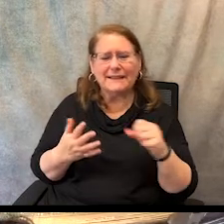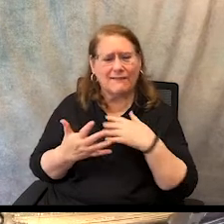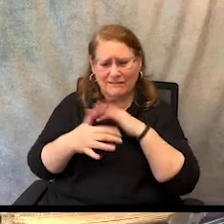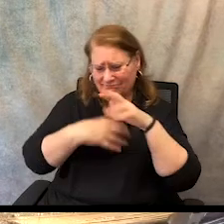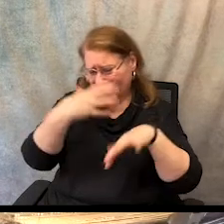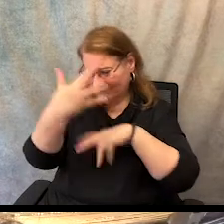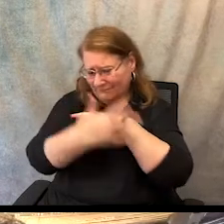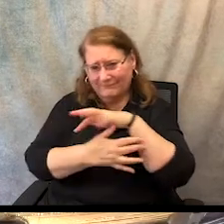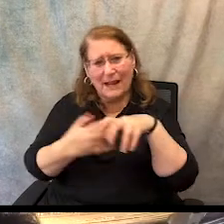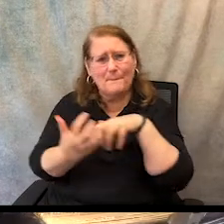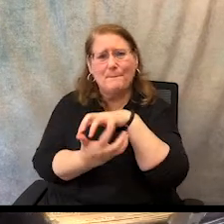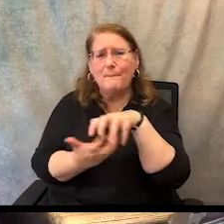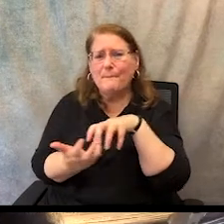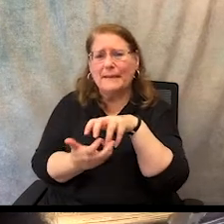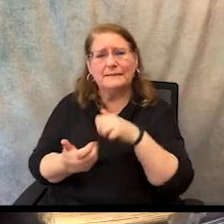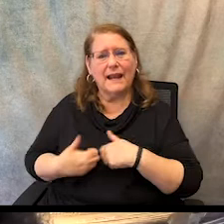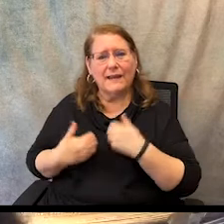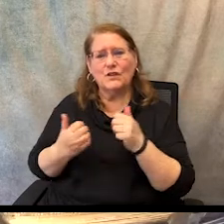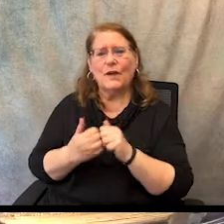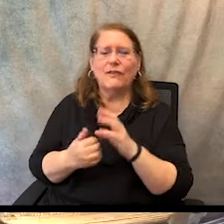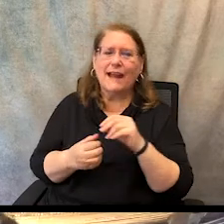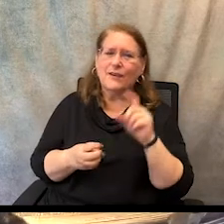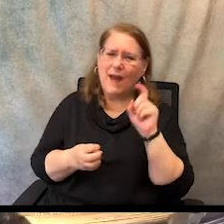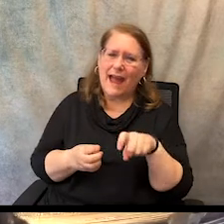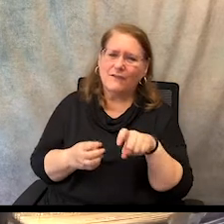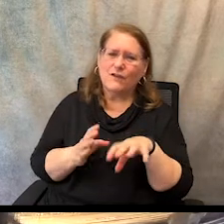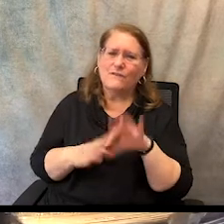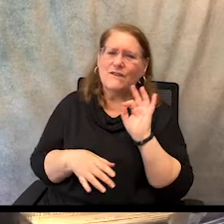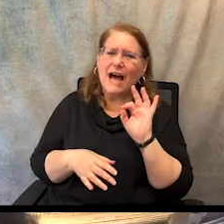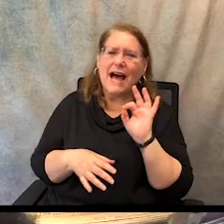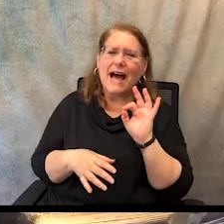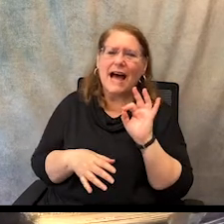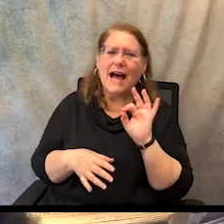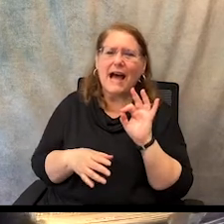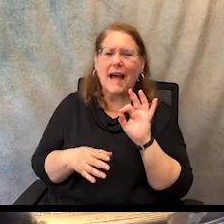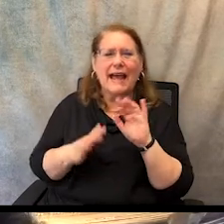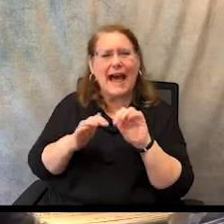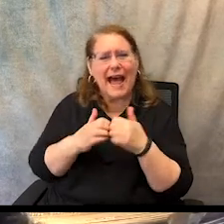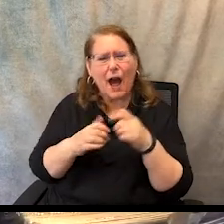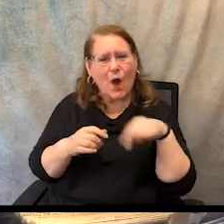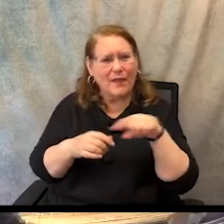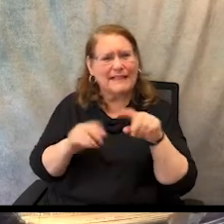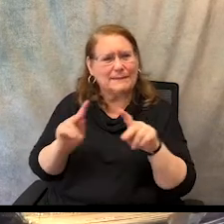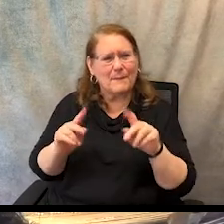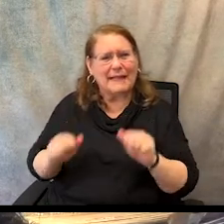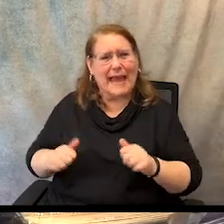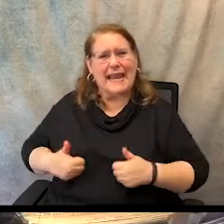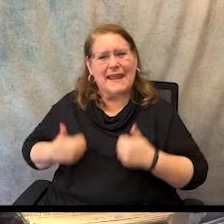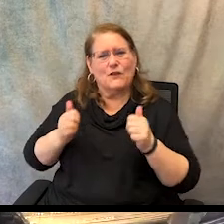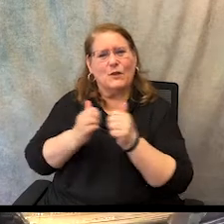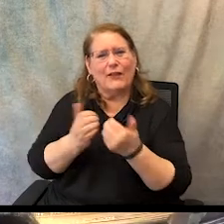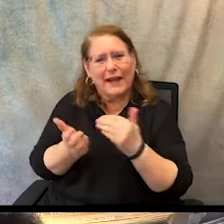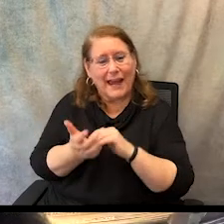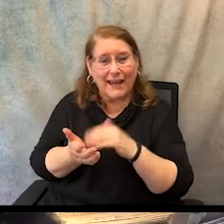you know, and this all mixed together, living together. And you have to find a path how these people will live together